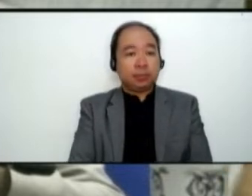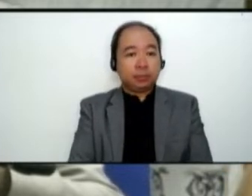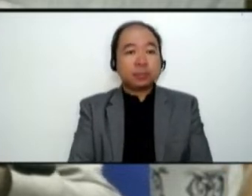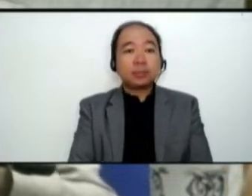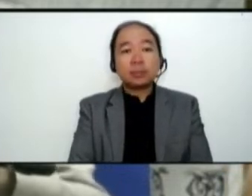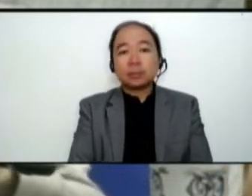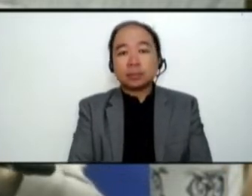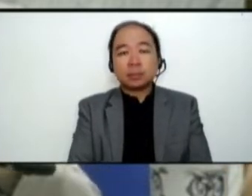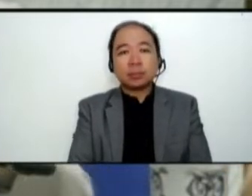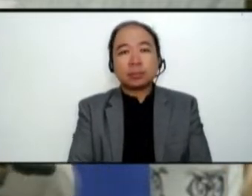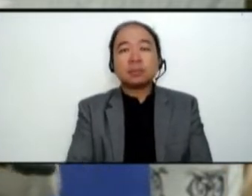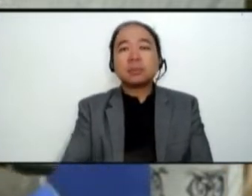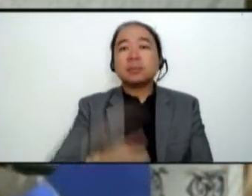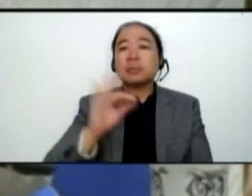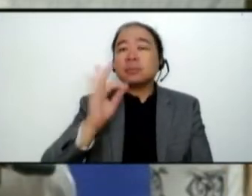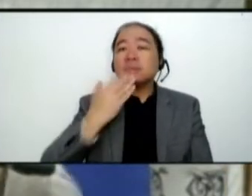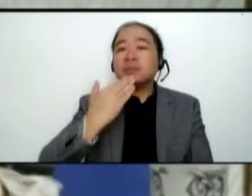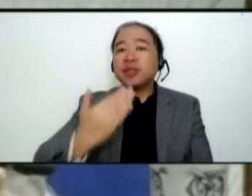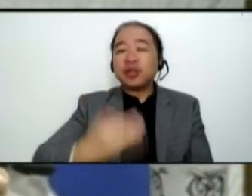Thank you.